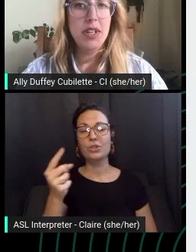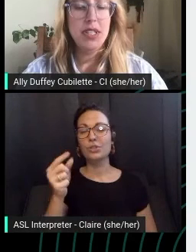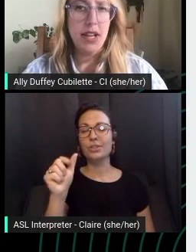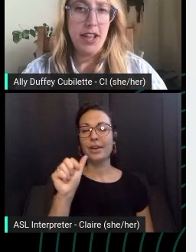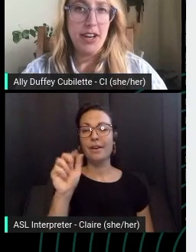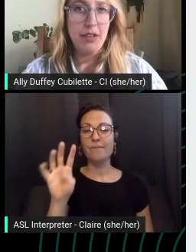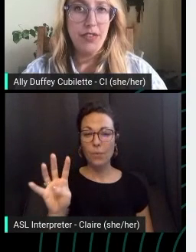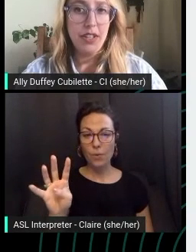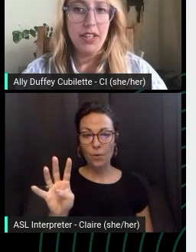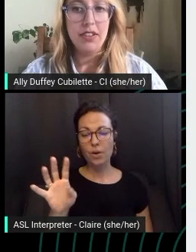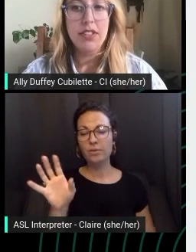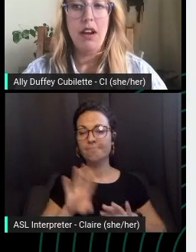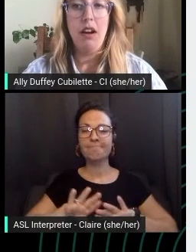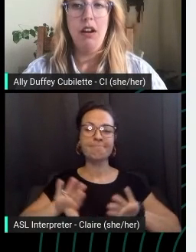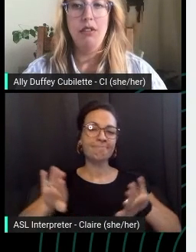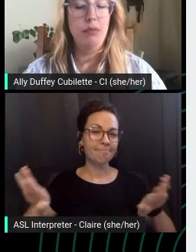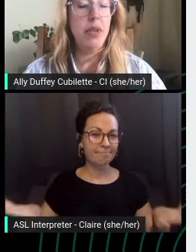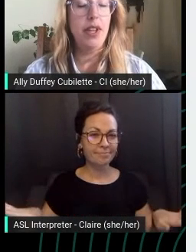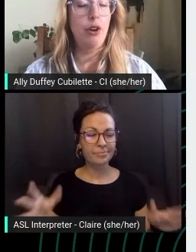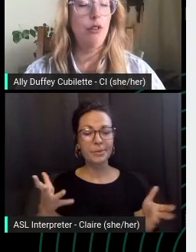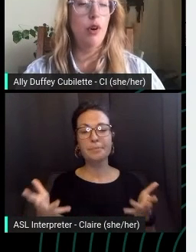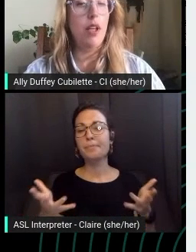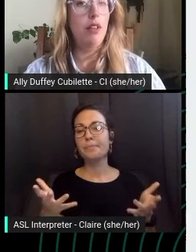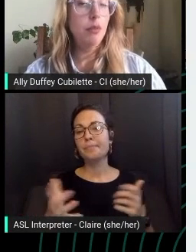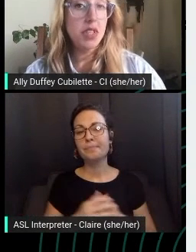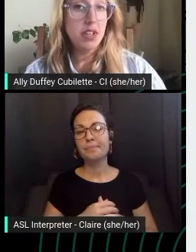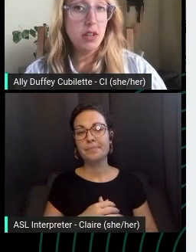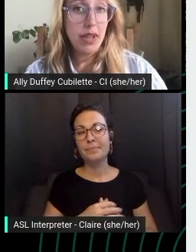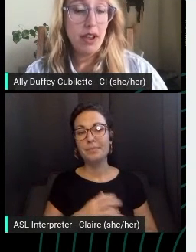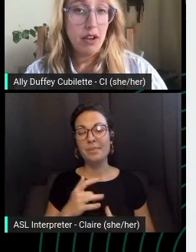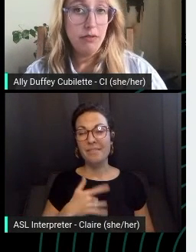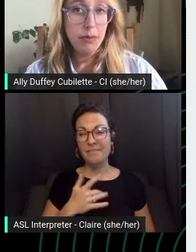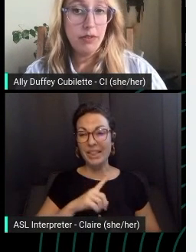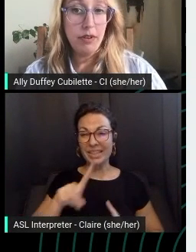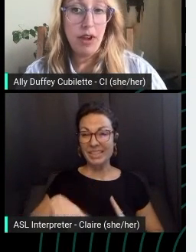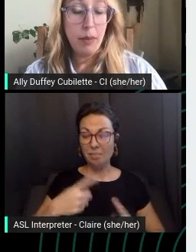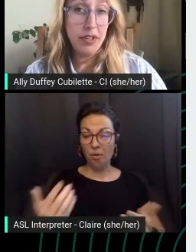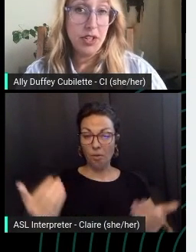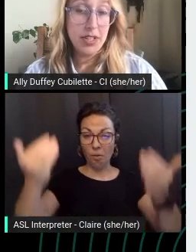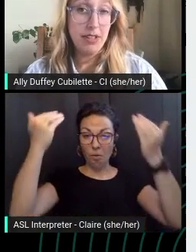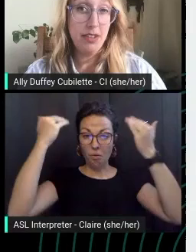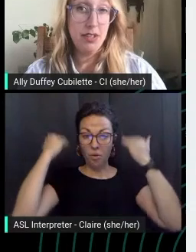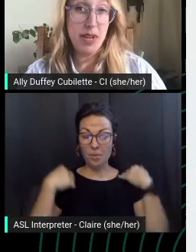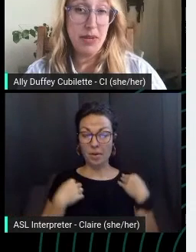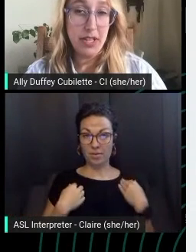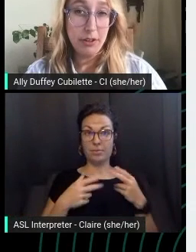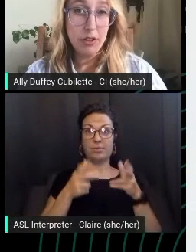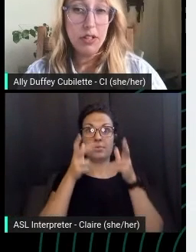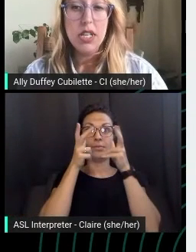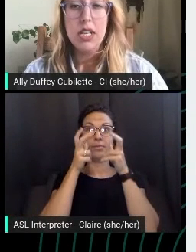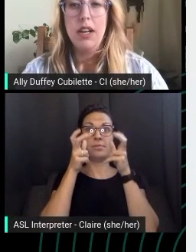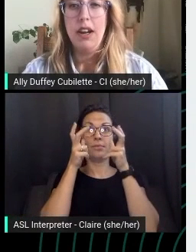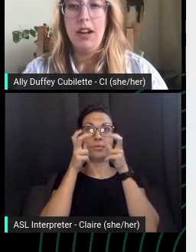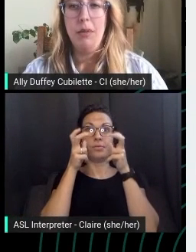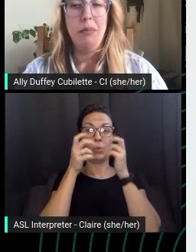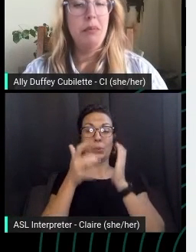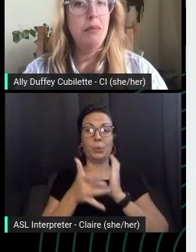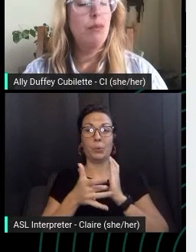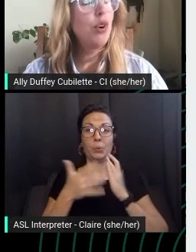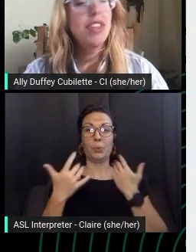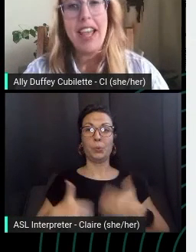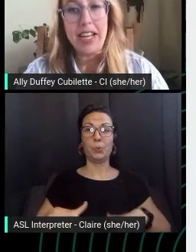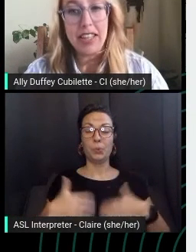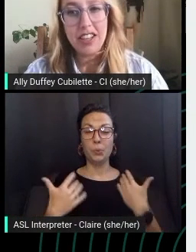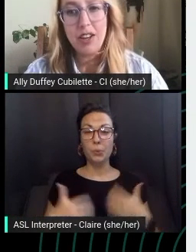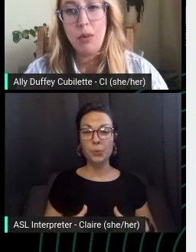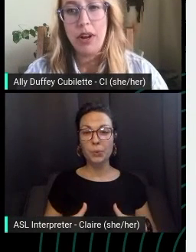also putting aside any feelings of being overwhelmed that you may have from how much I said this may be technical.